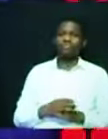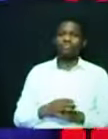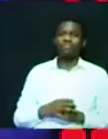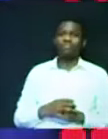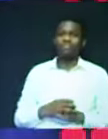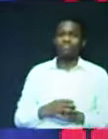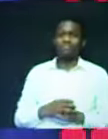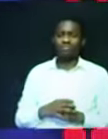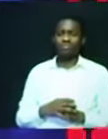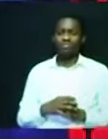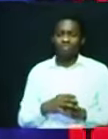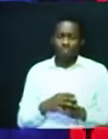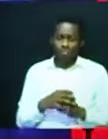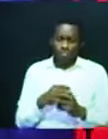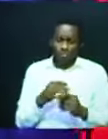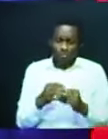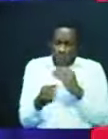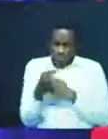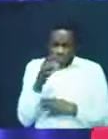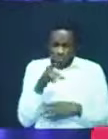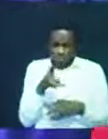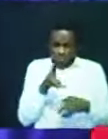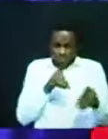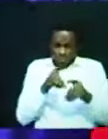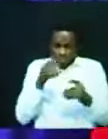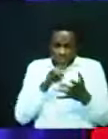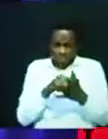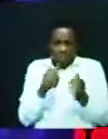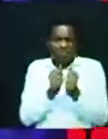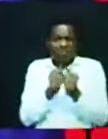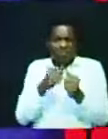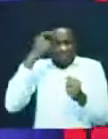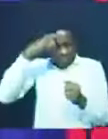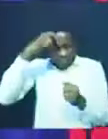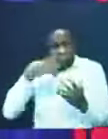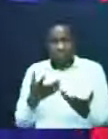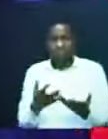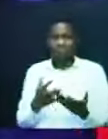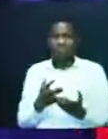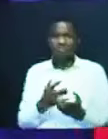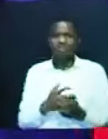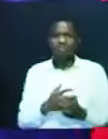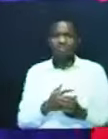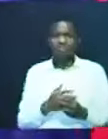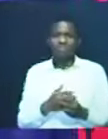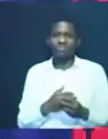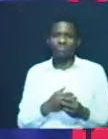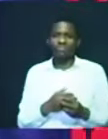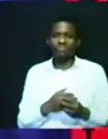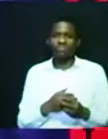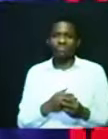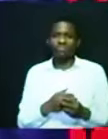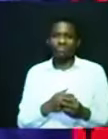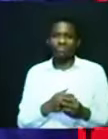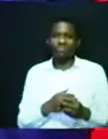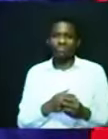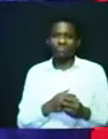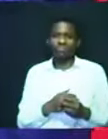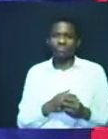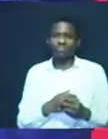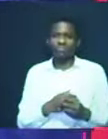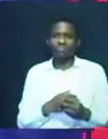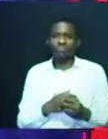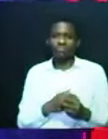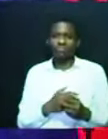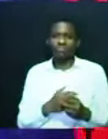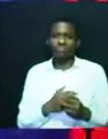God did this with wisdom. Now, he didn't create man before coming to ask, what